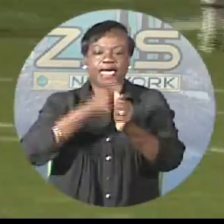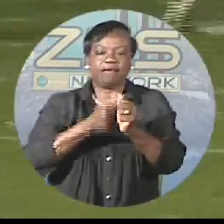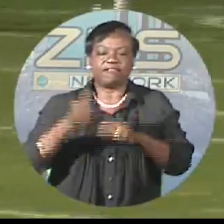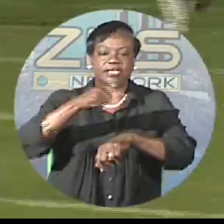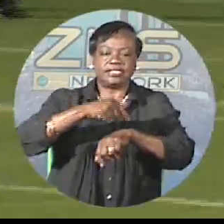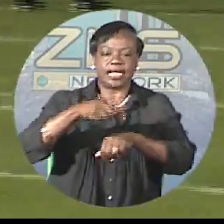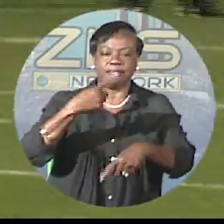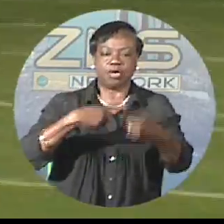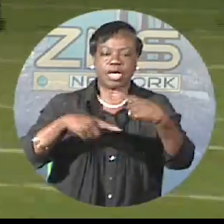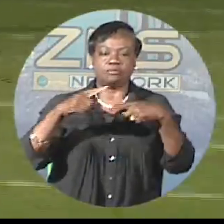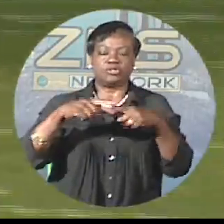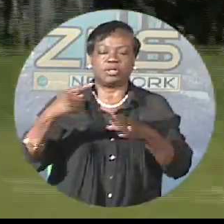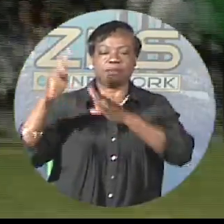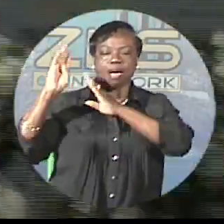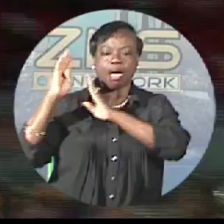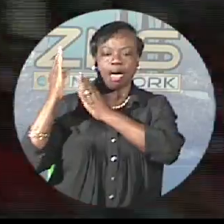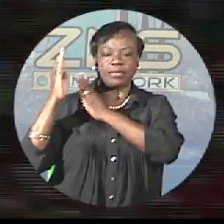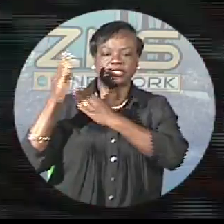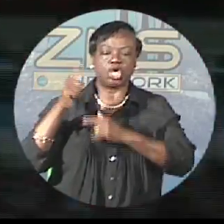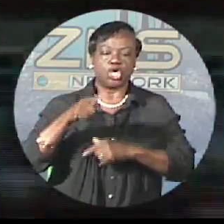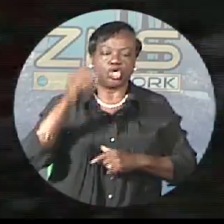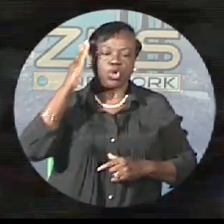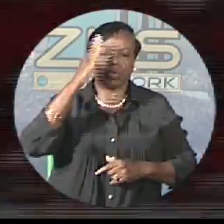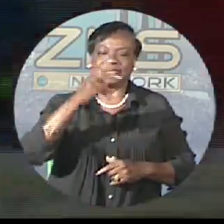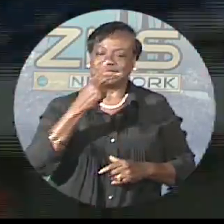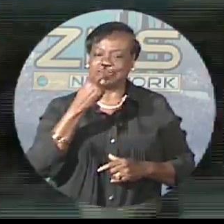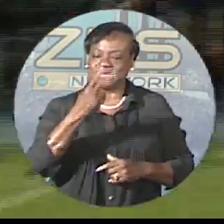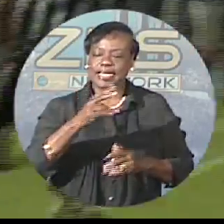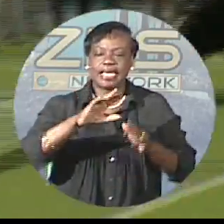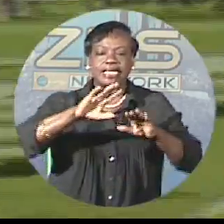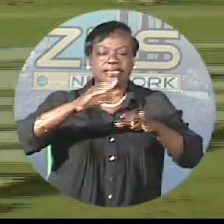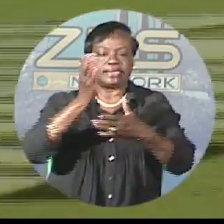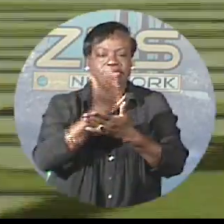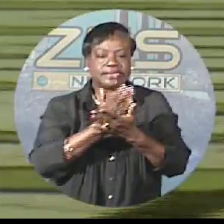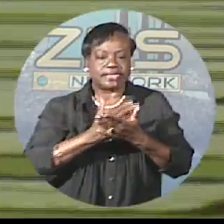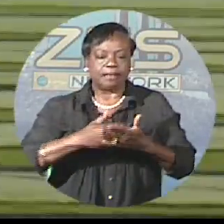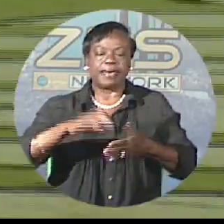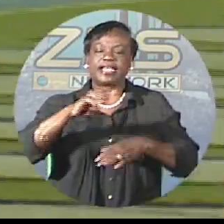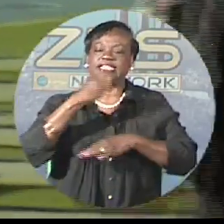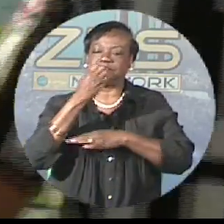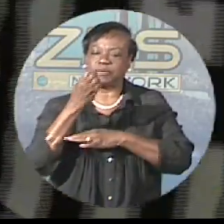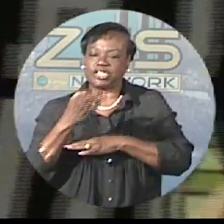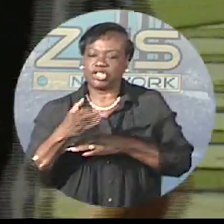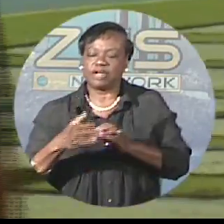you come to the Bahamas, you're going to see some expression of our continued commitment